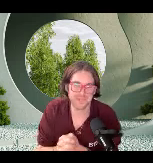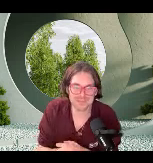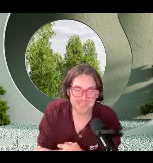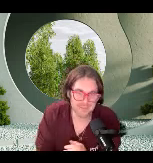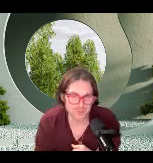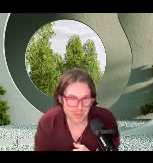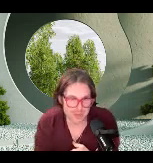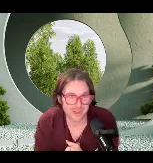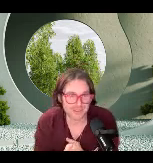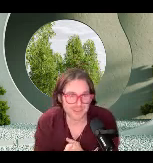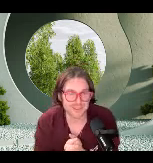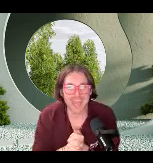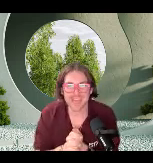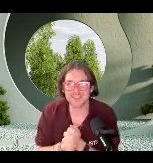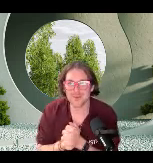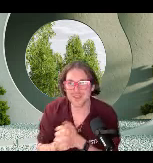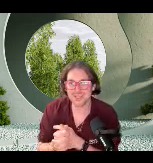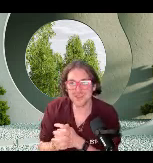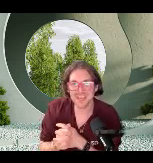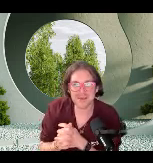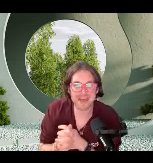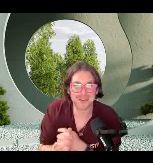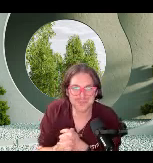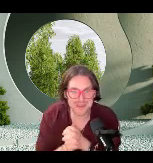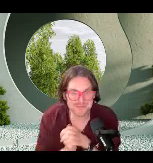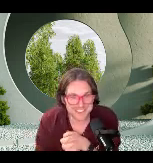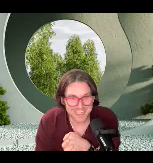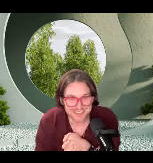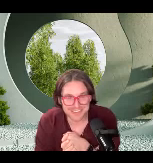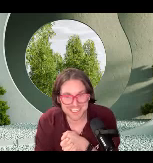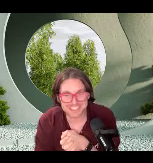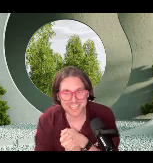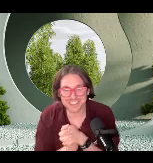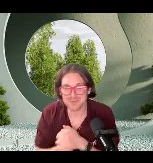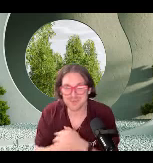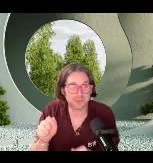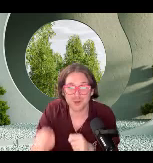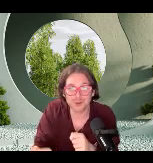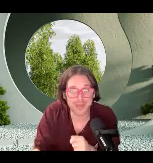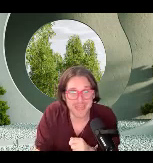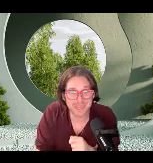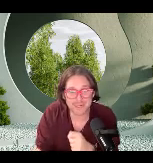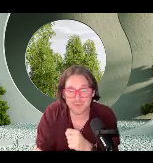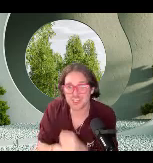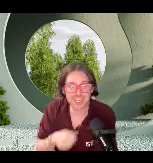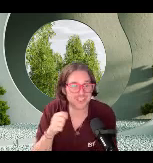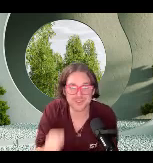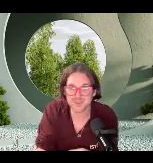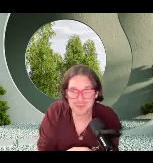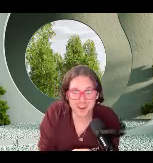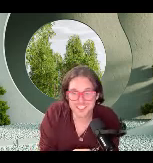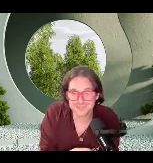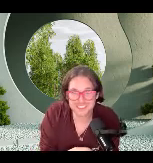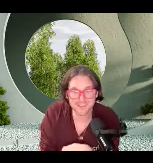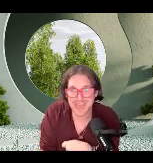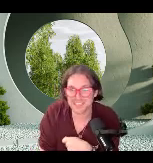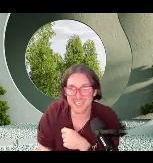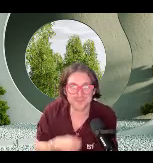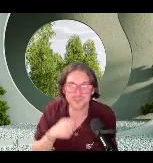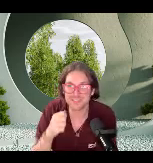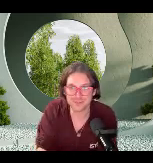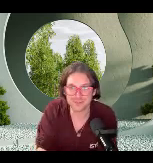little bit. We have to become the swipe cards. And so when you think about swipe cards nowadays with technology, we can reprogram that. We can change those swipe